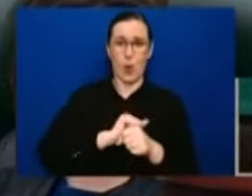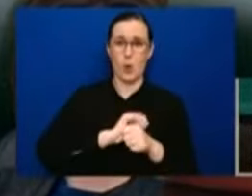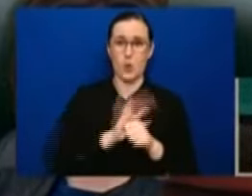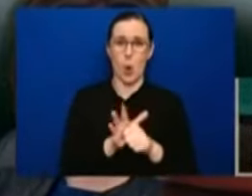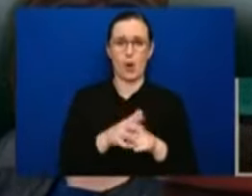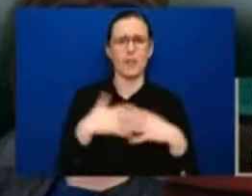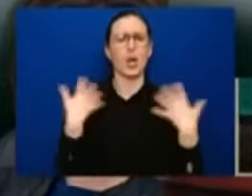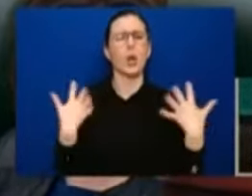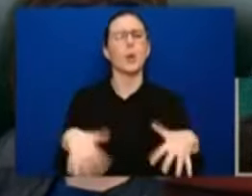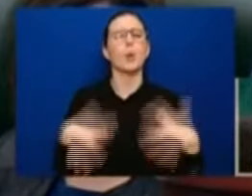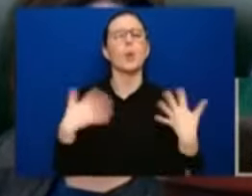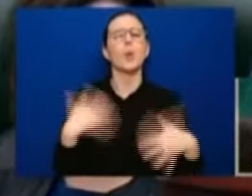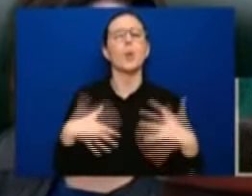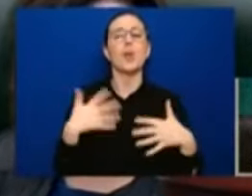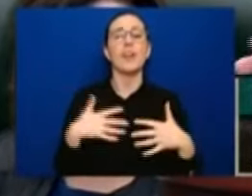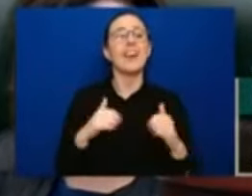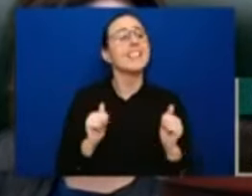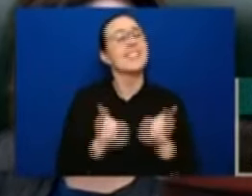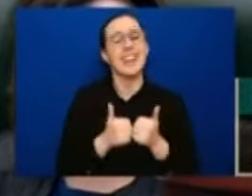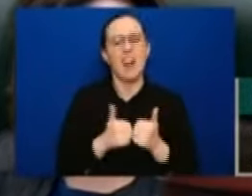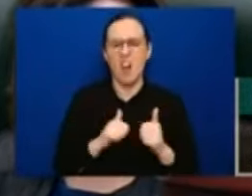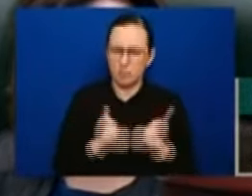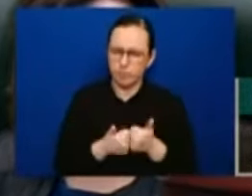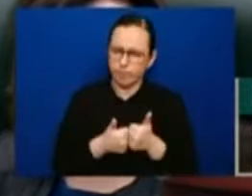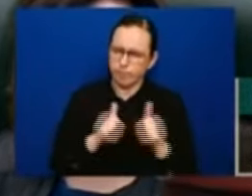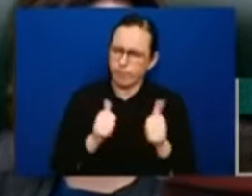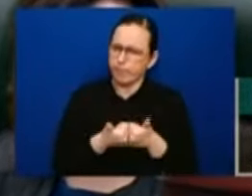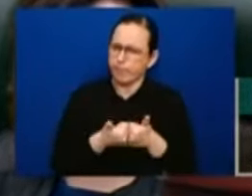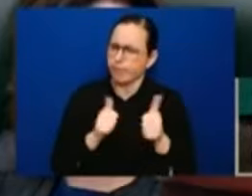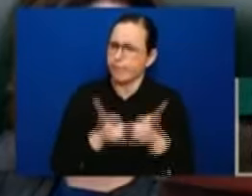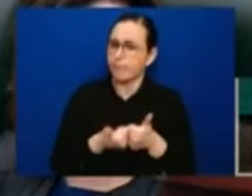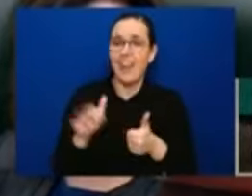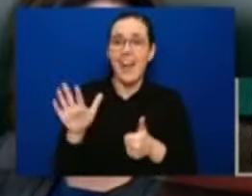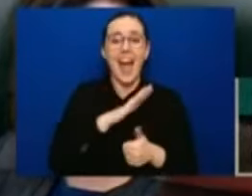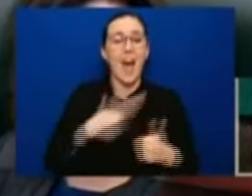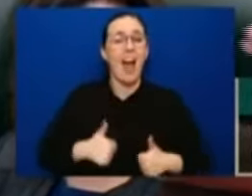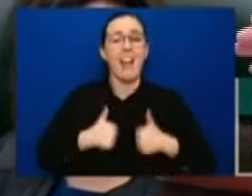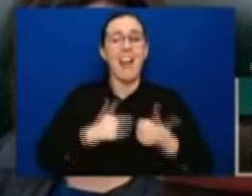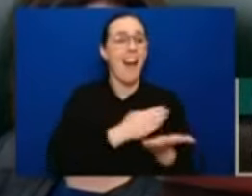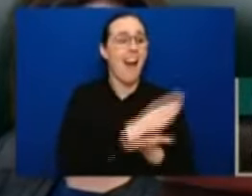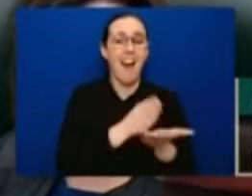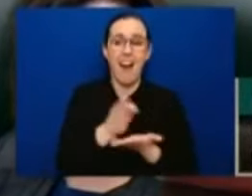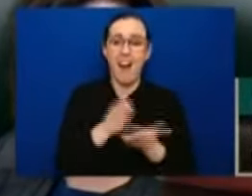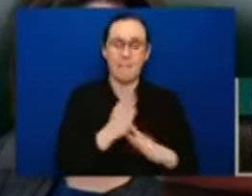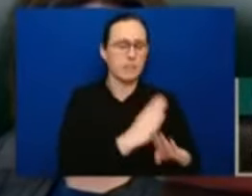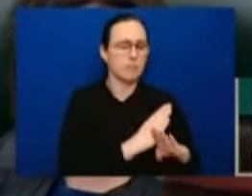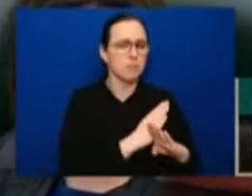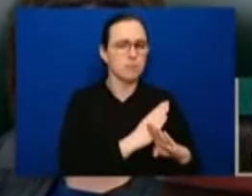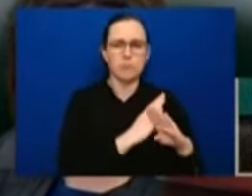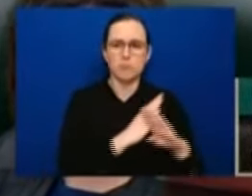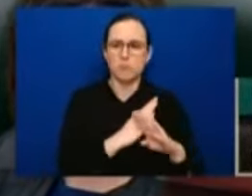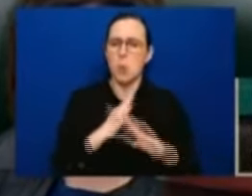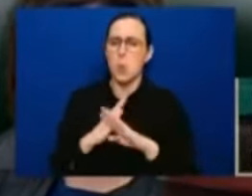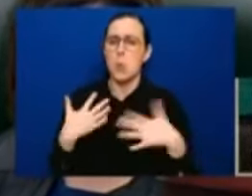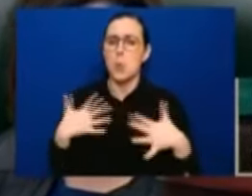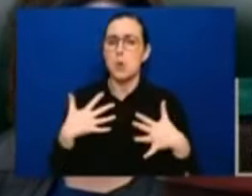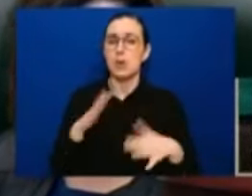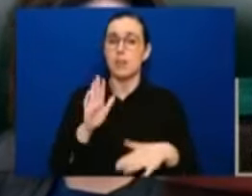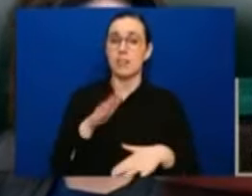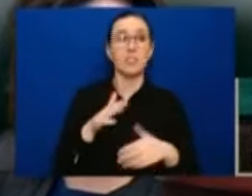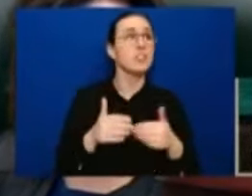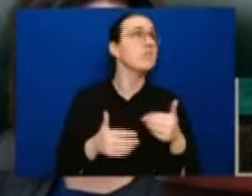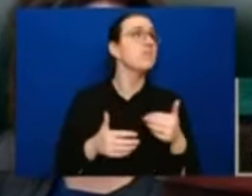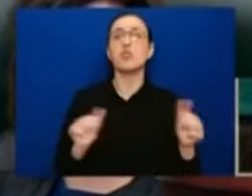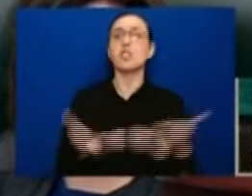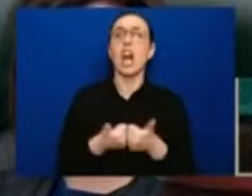life. And nowhere has this been more evident than in healthcare. Throughout the pandemic and out of necessity, health responded